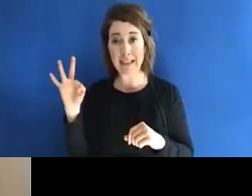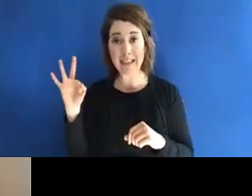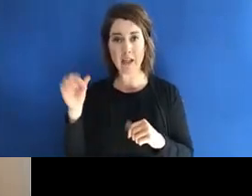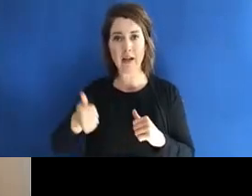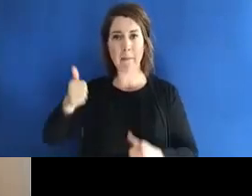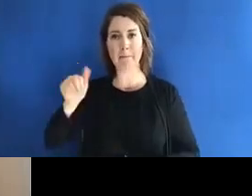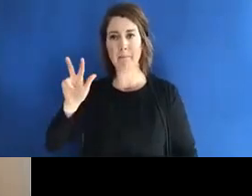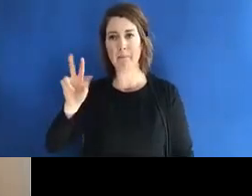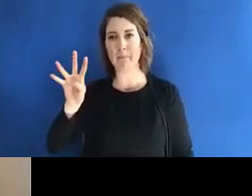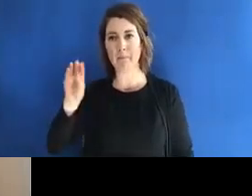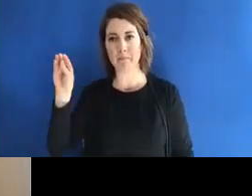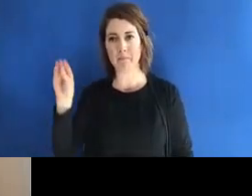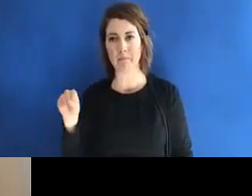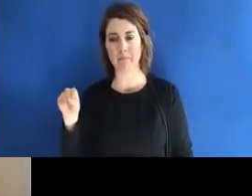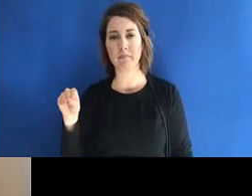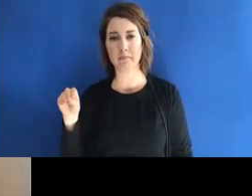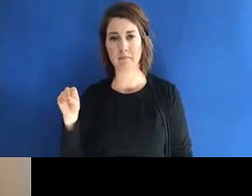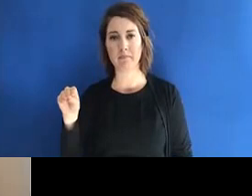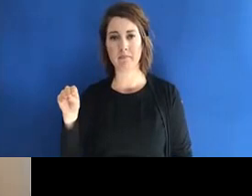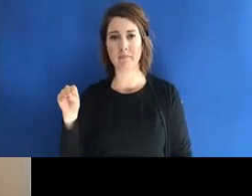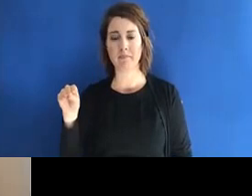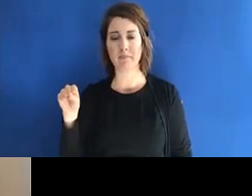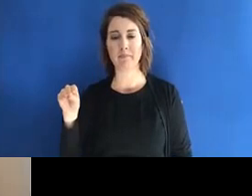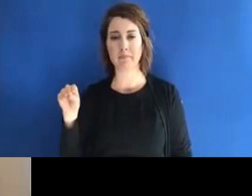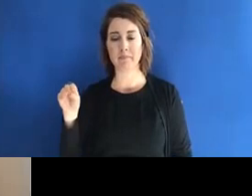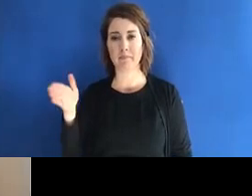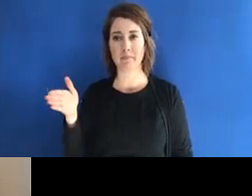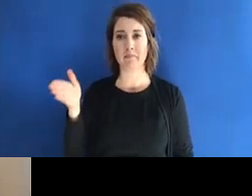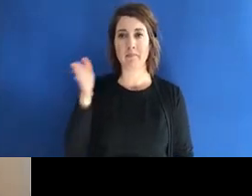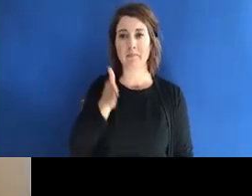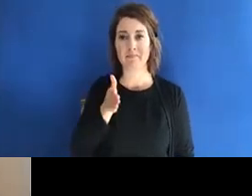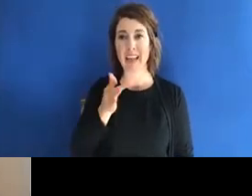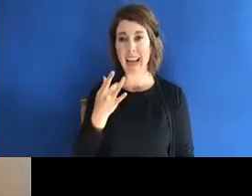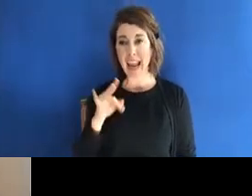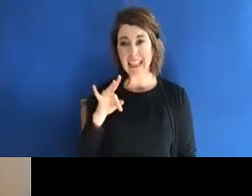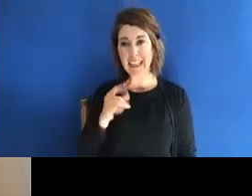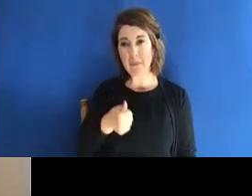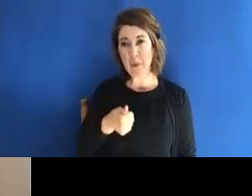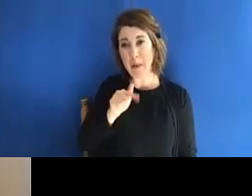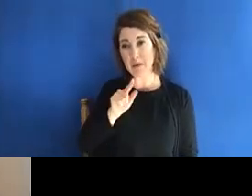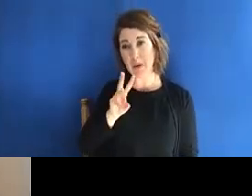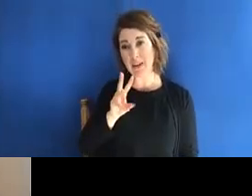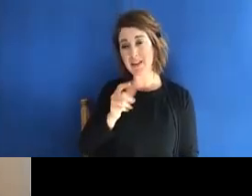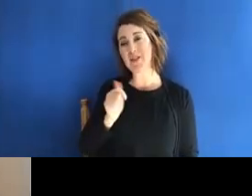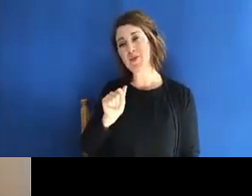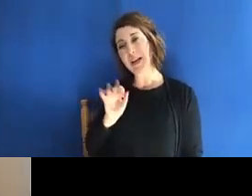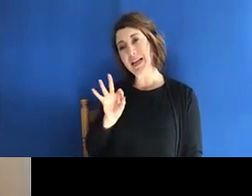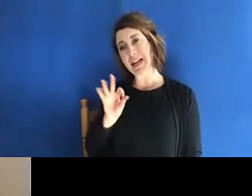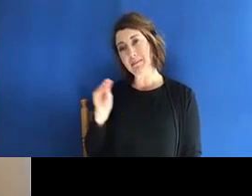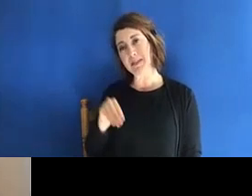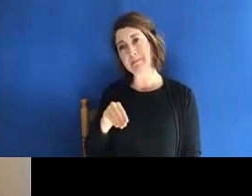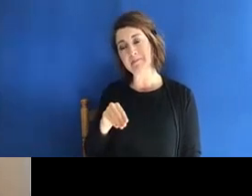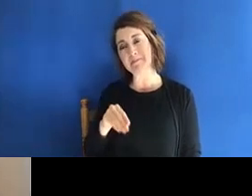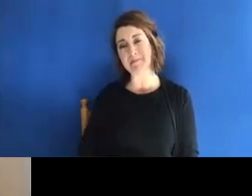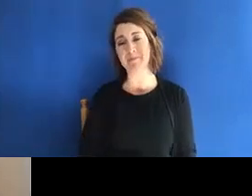34% than where we were in program year 18, when we were up 29% from where we were in program year 17.